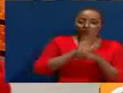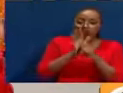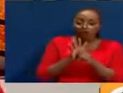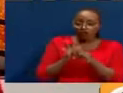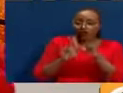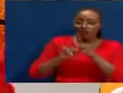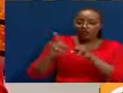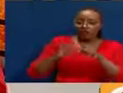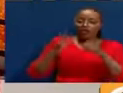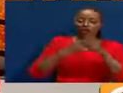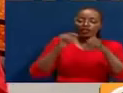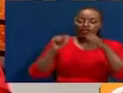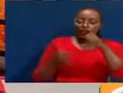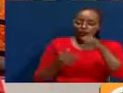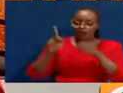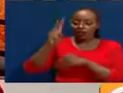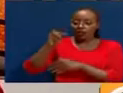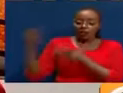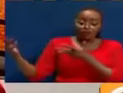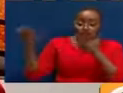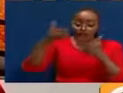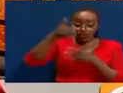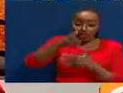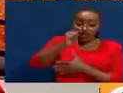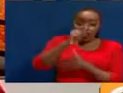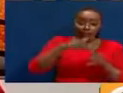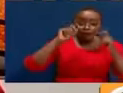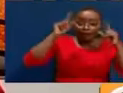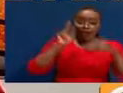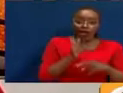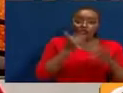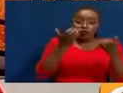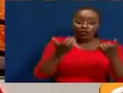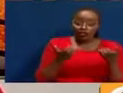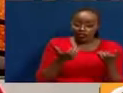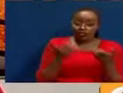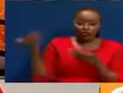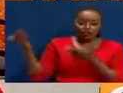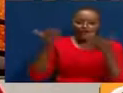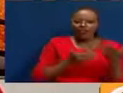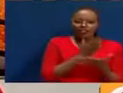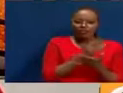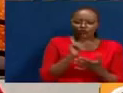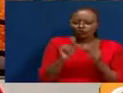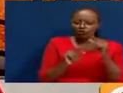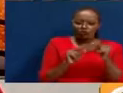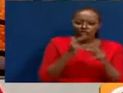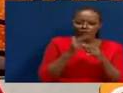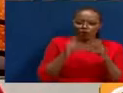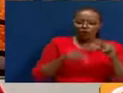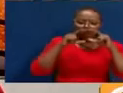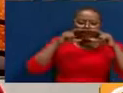some 8,000 kilometers up to this place for us to realize that we don't have to import some small pieces of cloth known